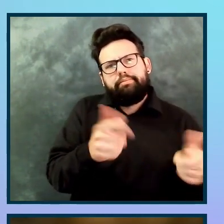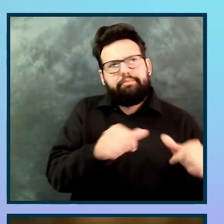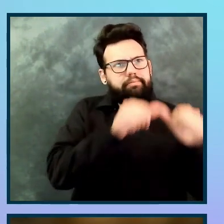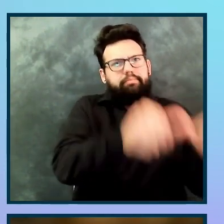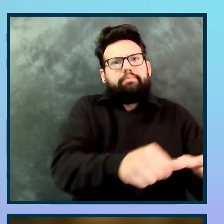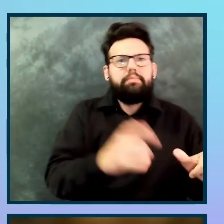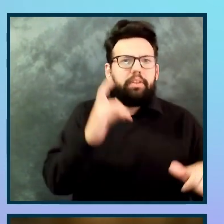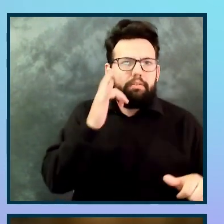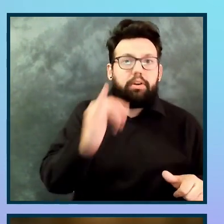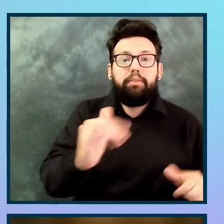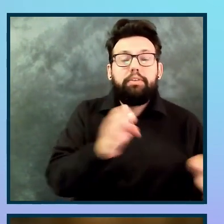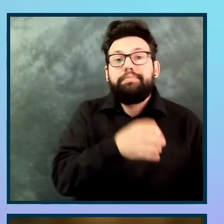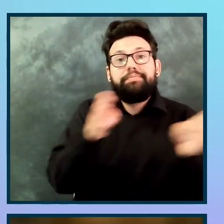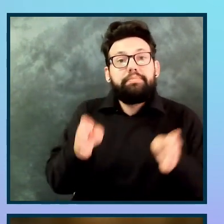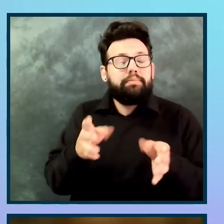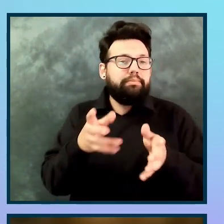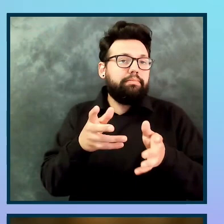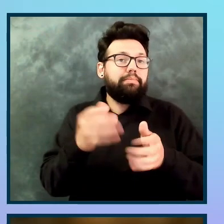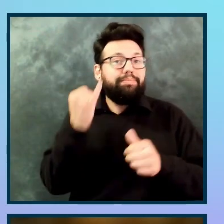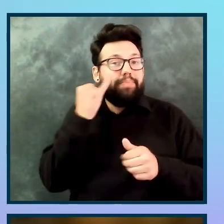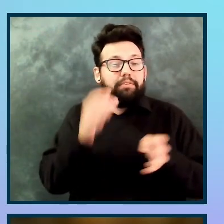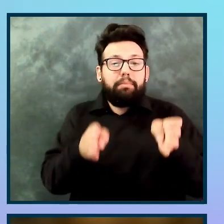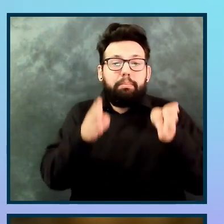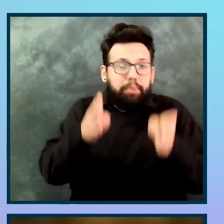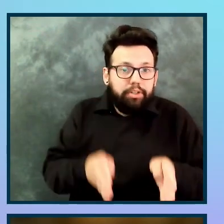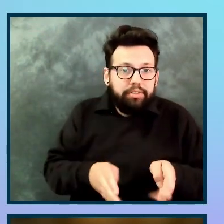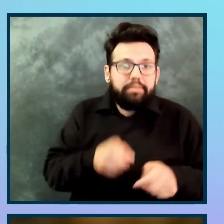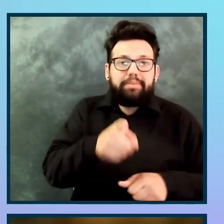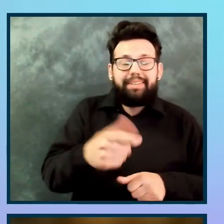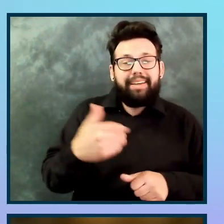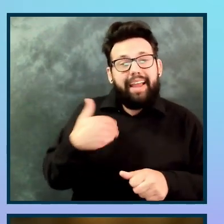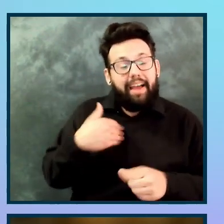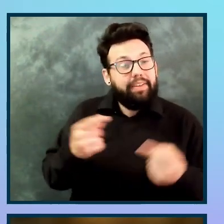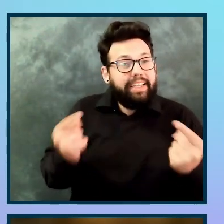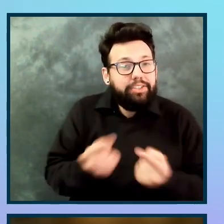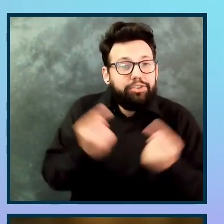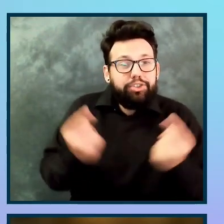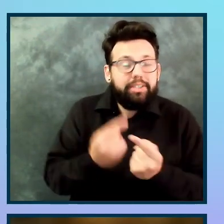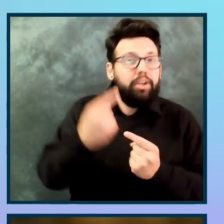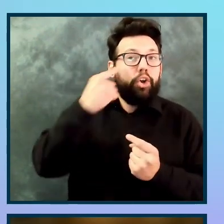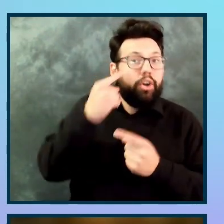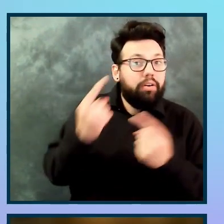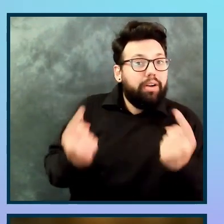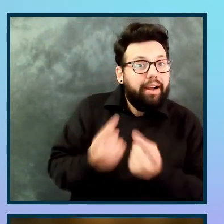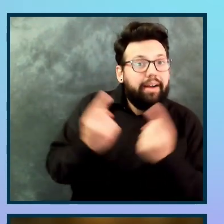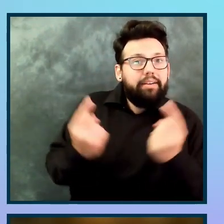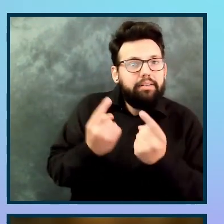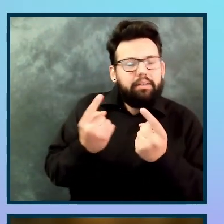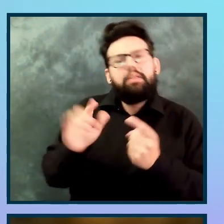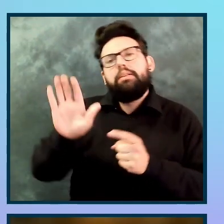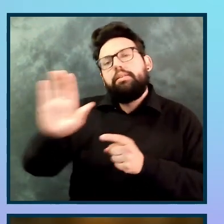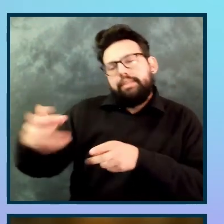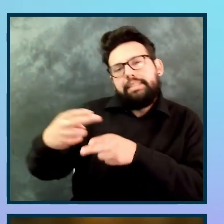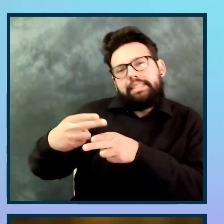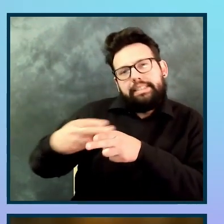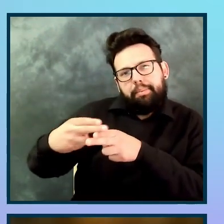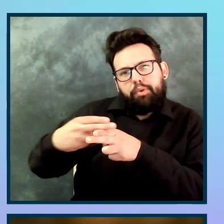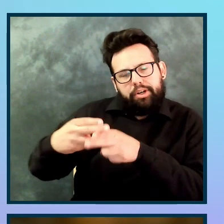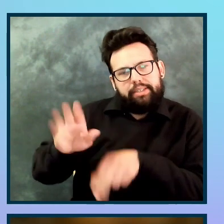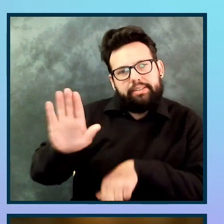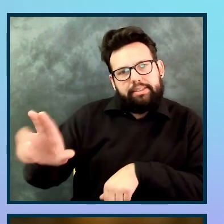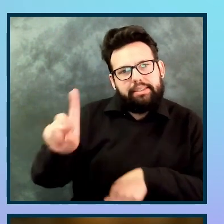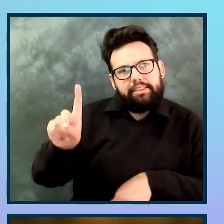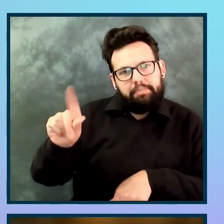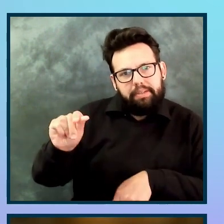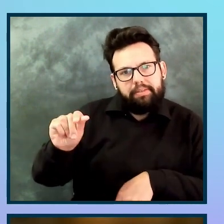someone who has an injury to their eye, a temporary injury to their eye, that in that case, that is a temporary disability because